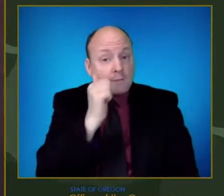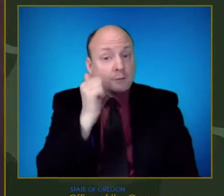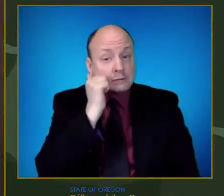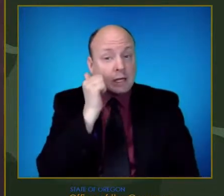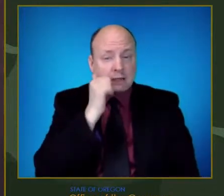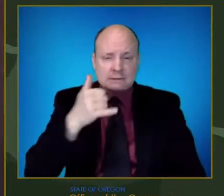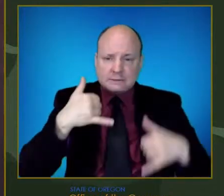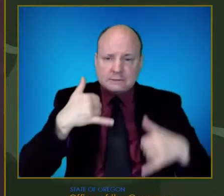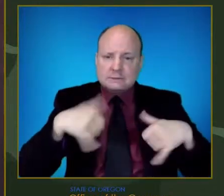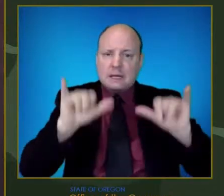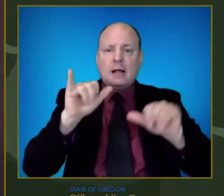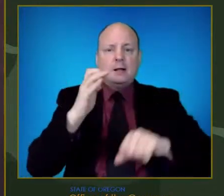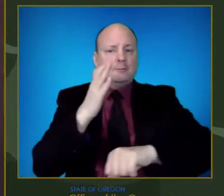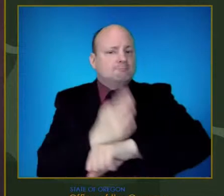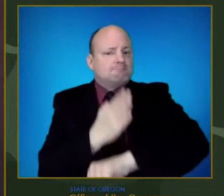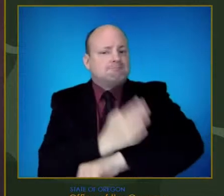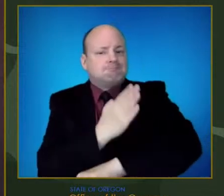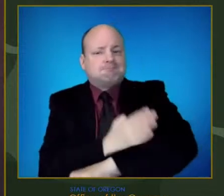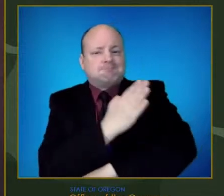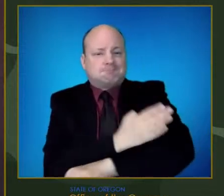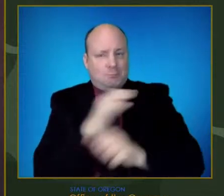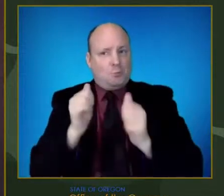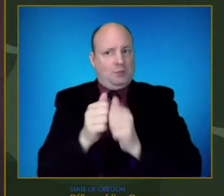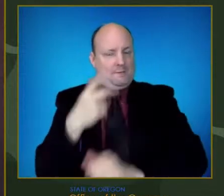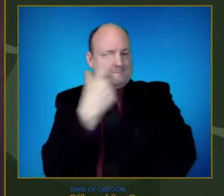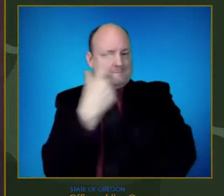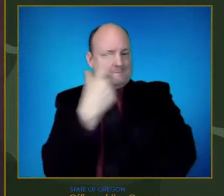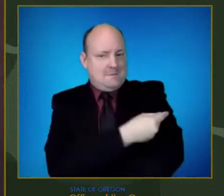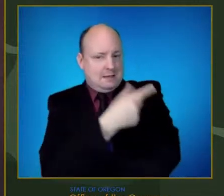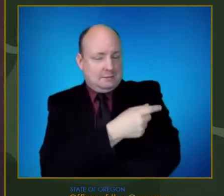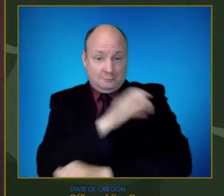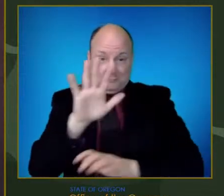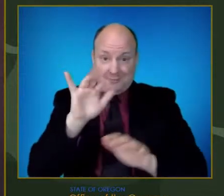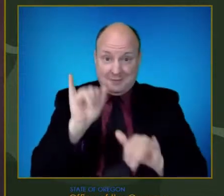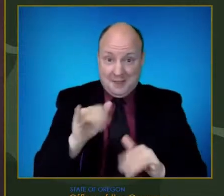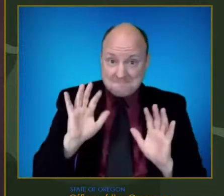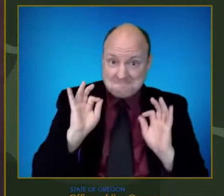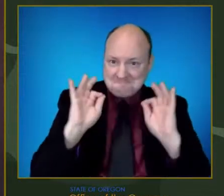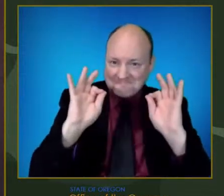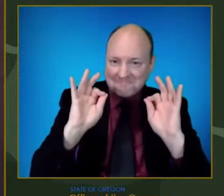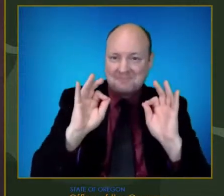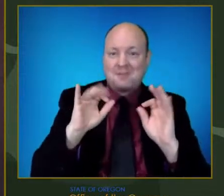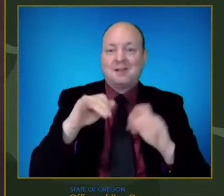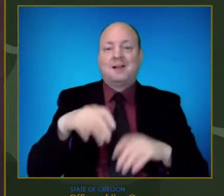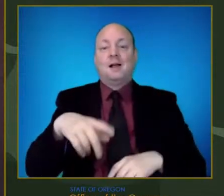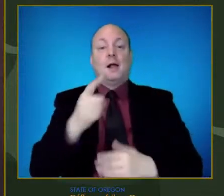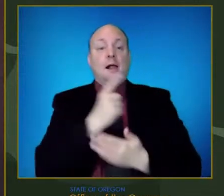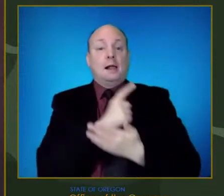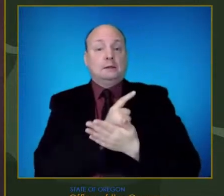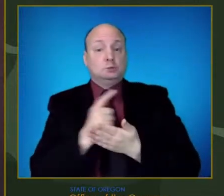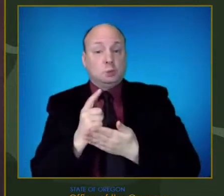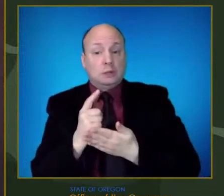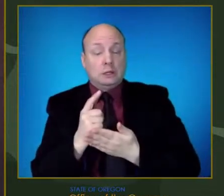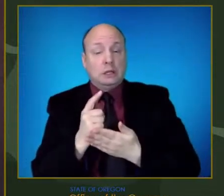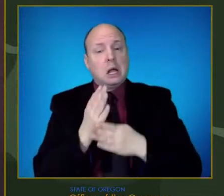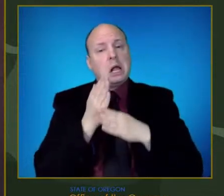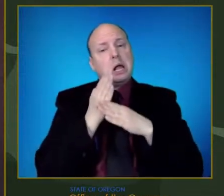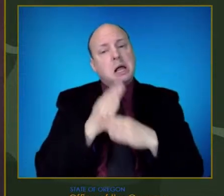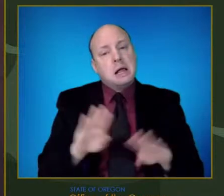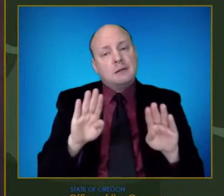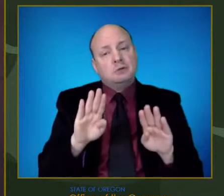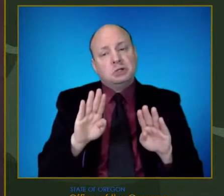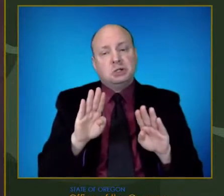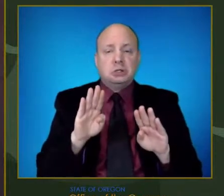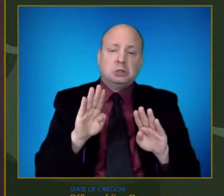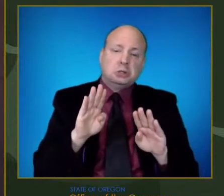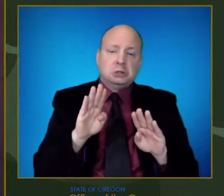in vaccinating Oregonians. Over the last week, we averaged getting 29 shots in arms